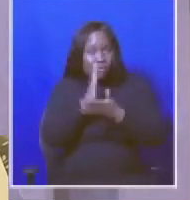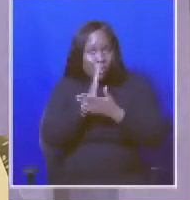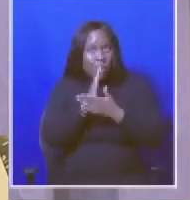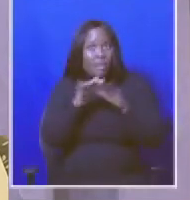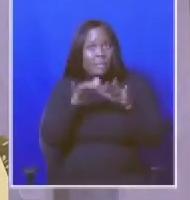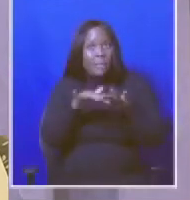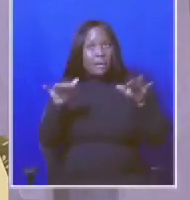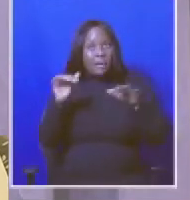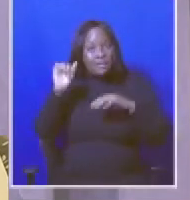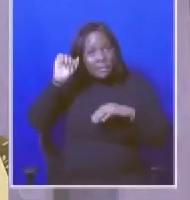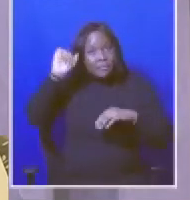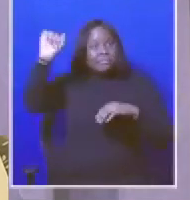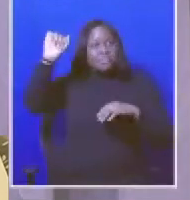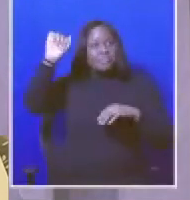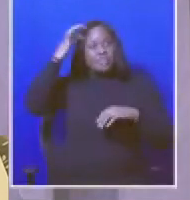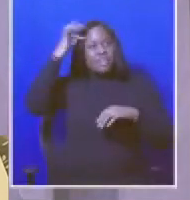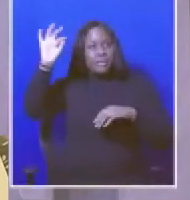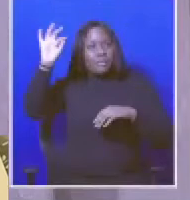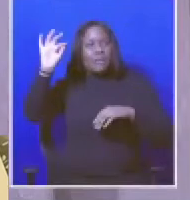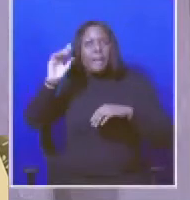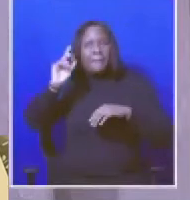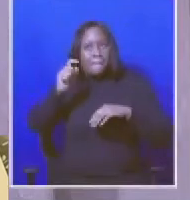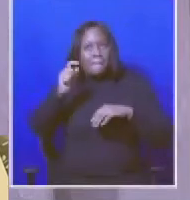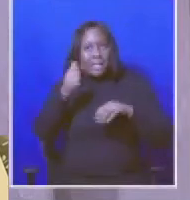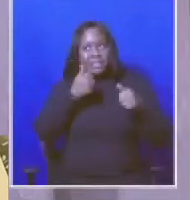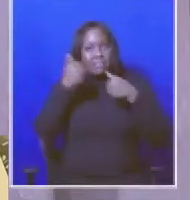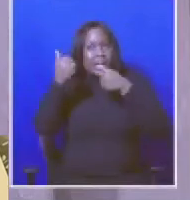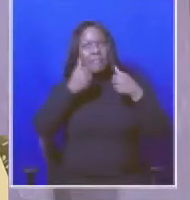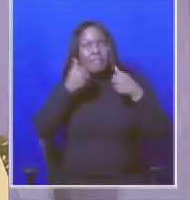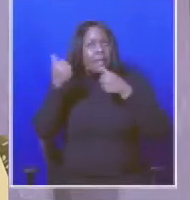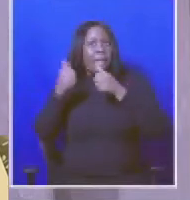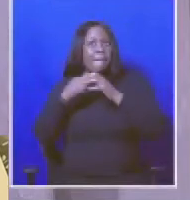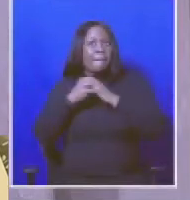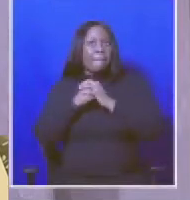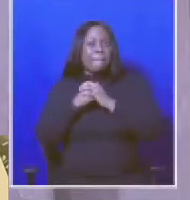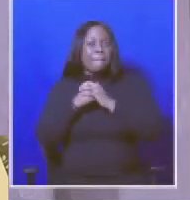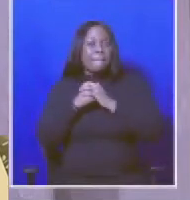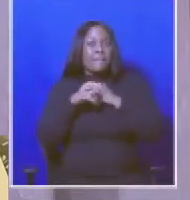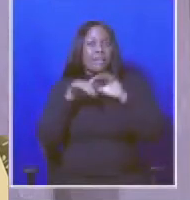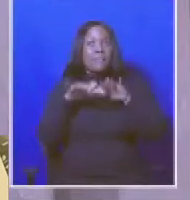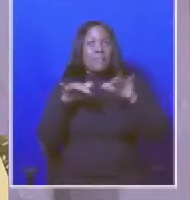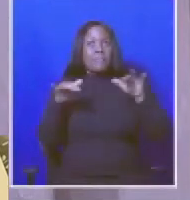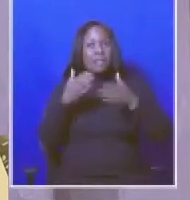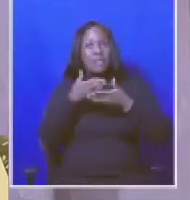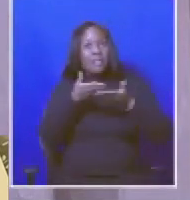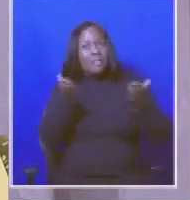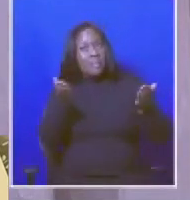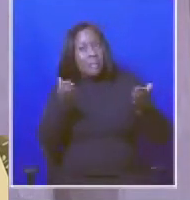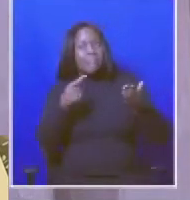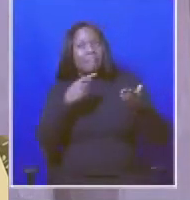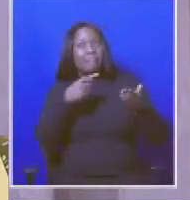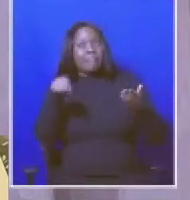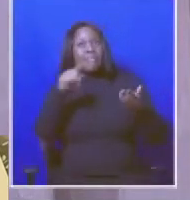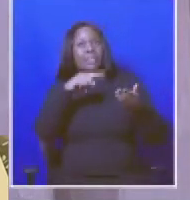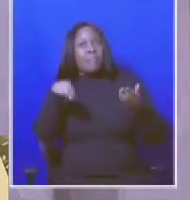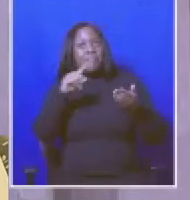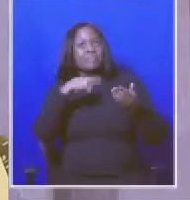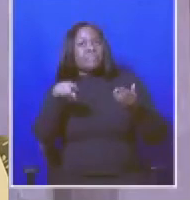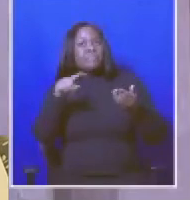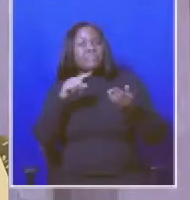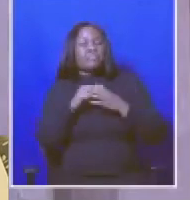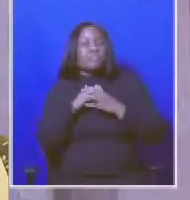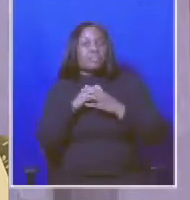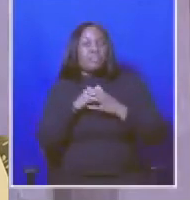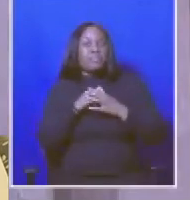mmuso di boe. Batho ba ba nang le ba leng mo